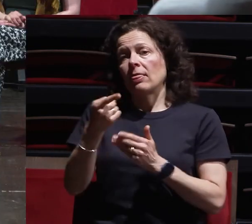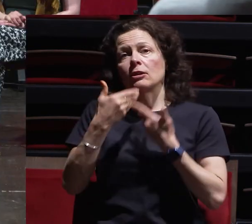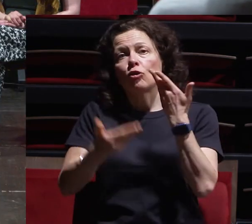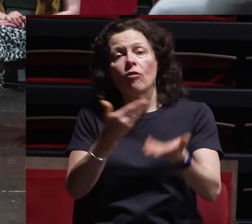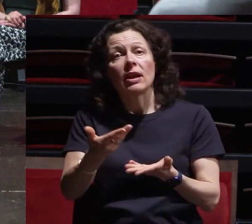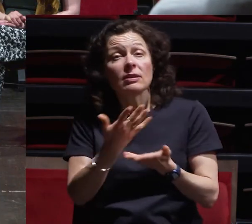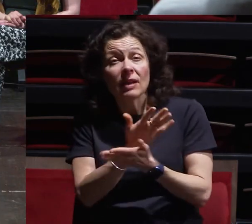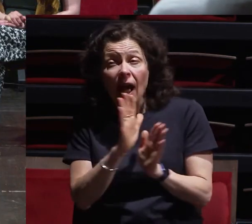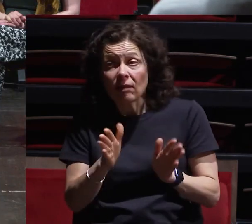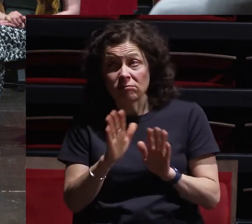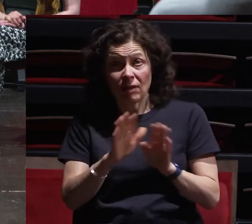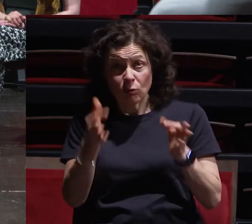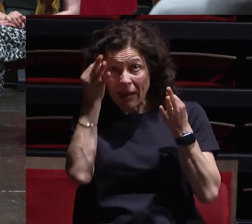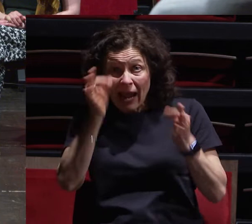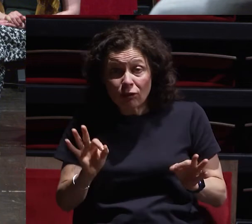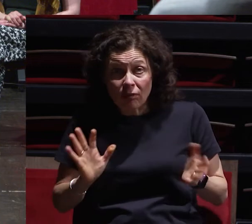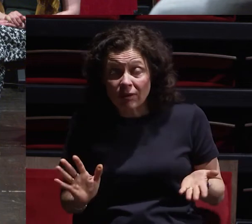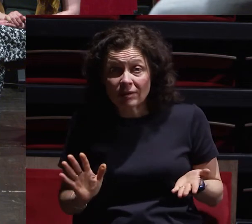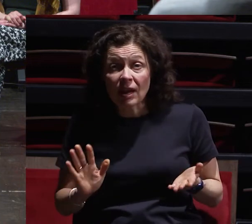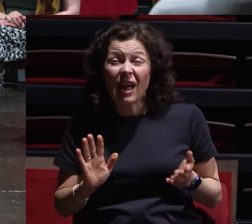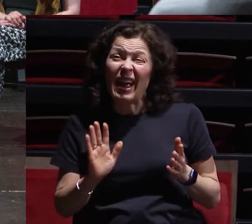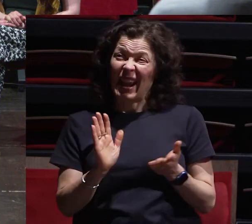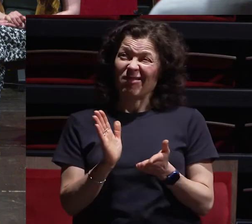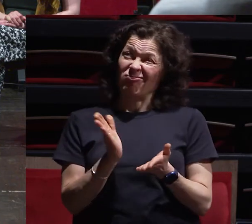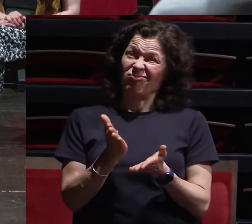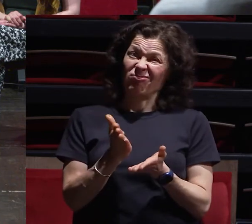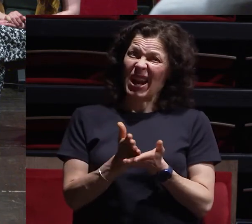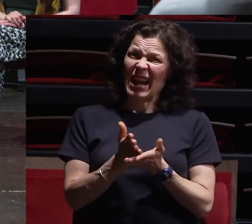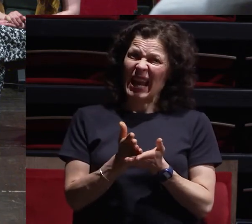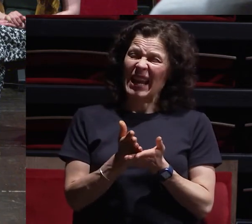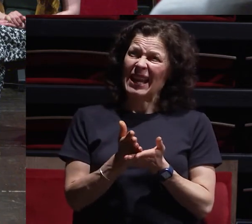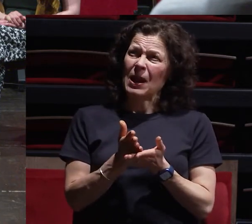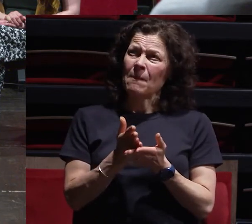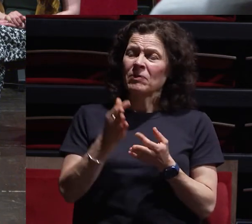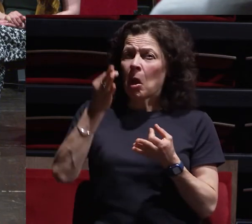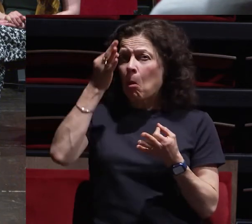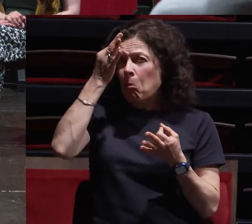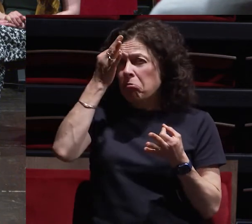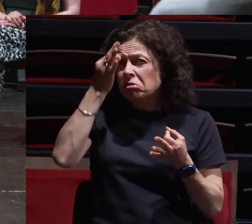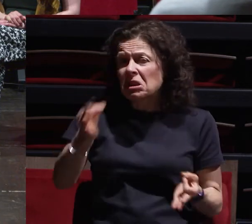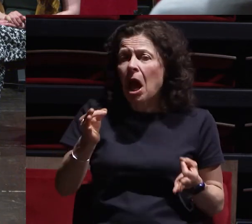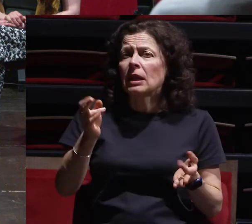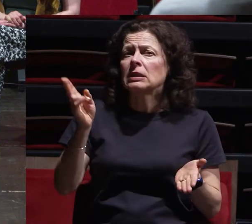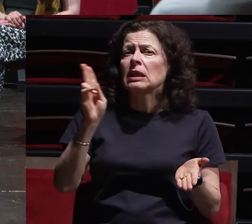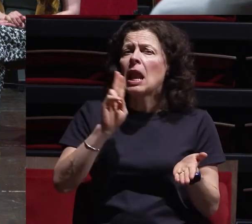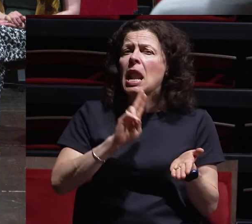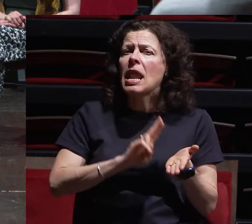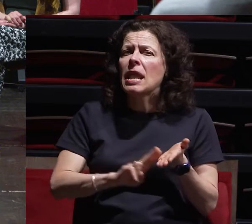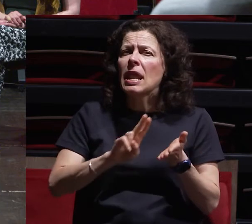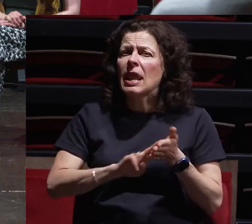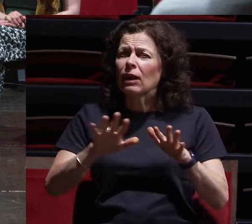about that story. It doesn't have to be accurate, and in fact, really